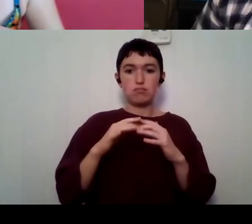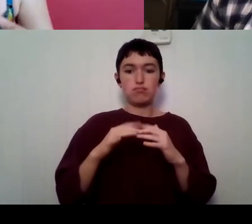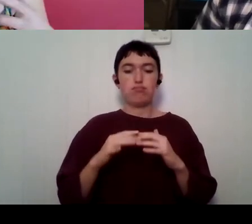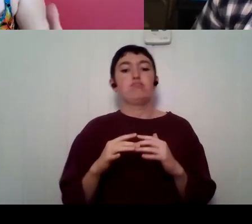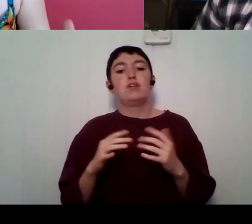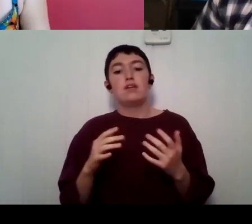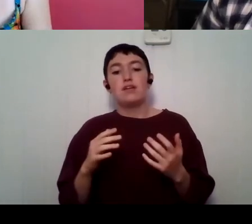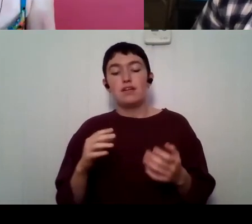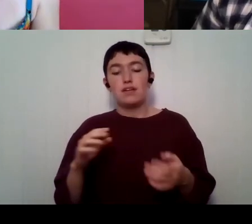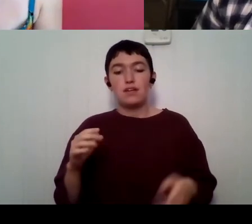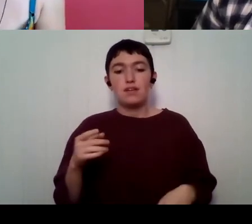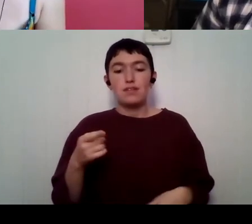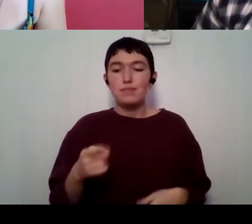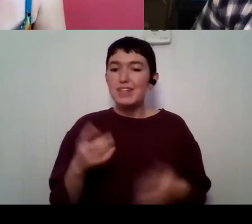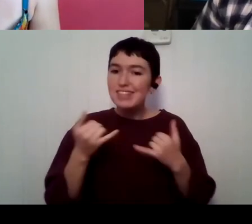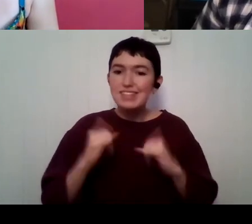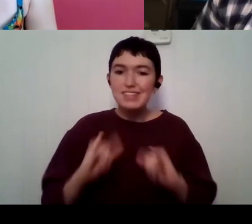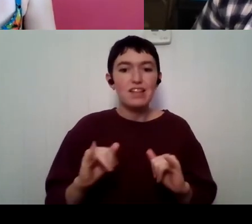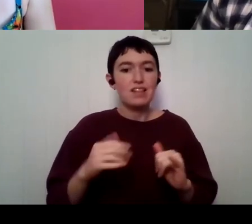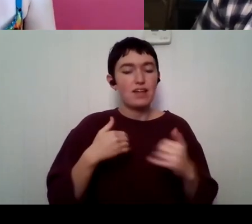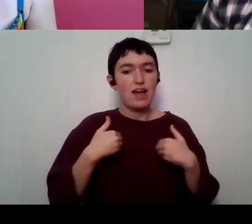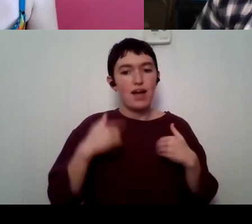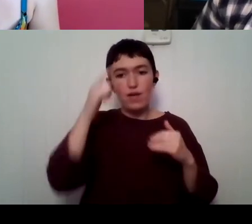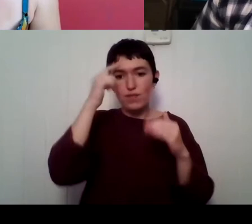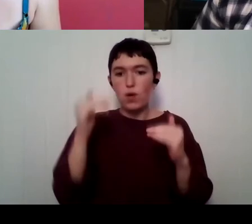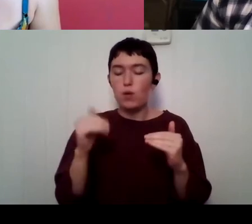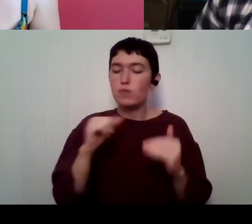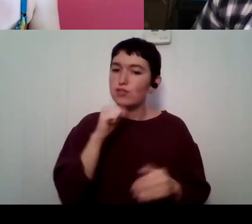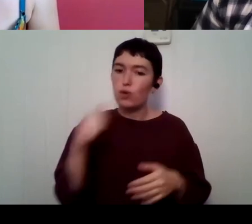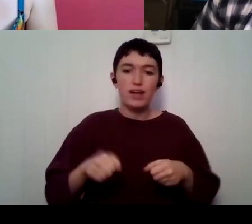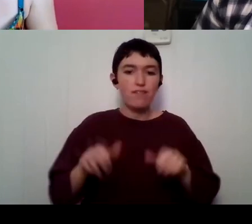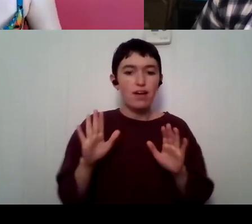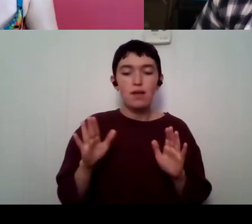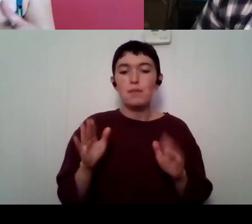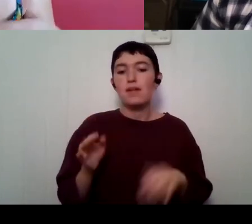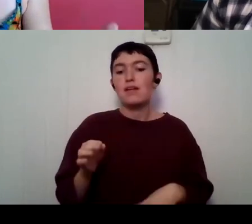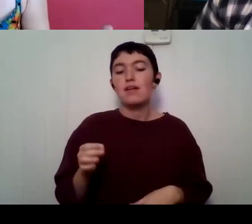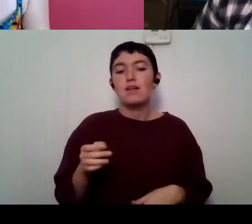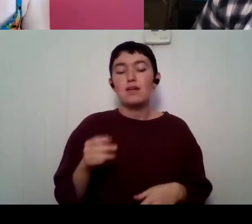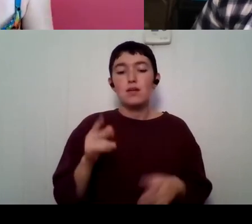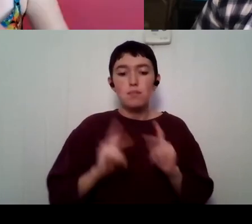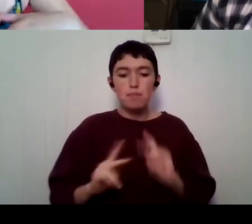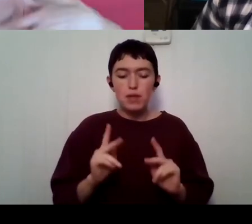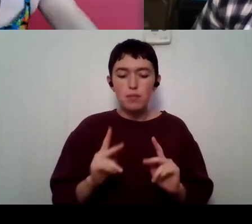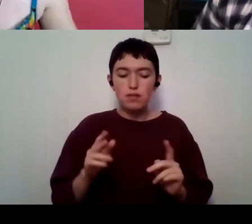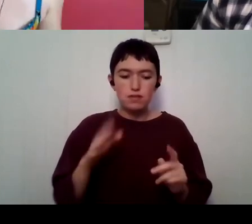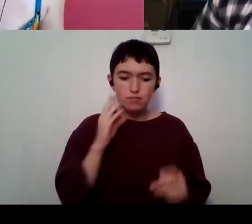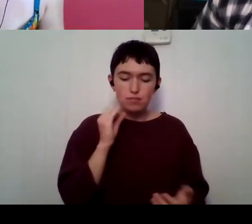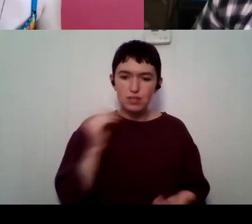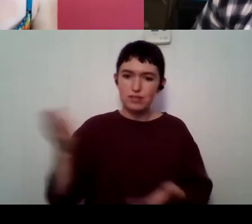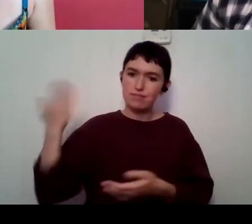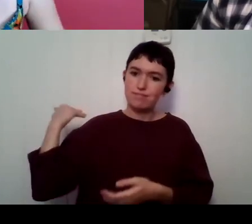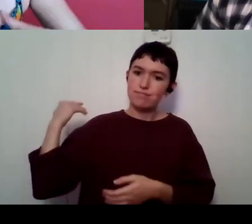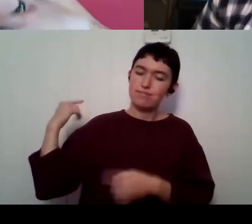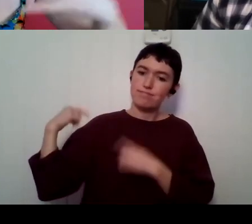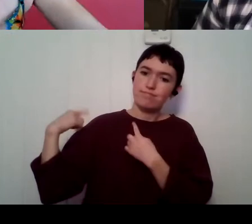I just want everyone to know that please don't give up. There have been times in history when groups of people have been faced with really terrible times. Resources have been stripped